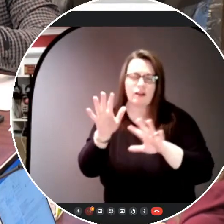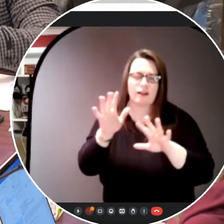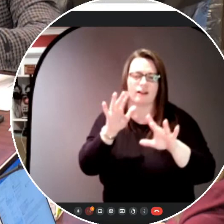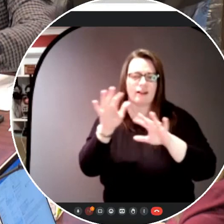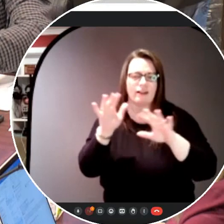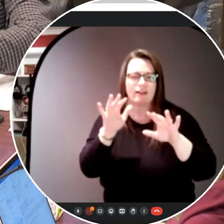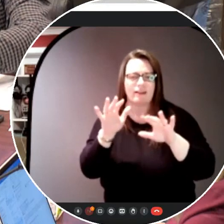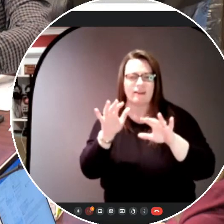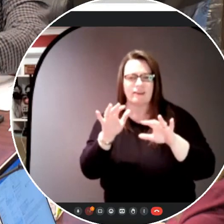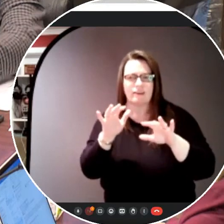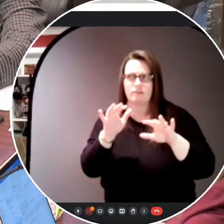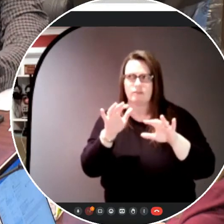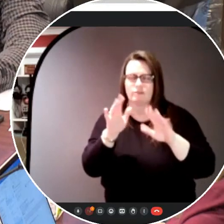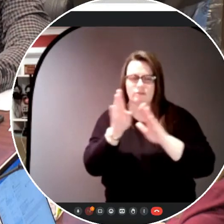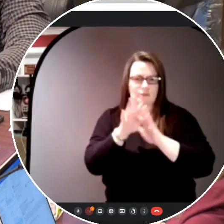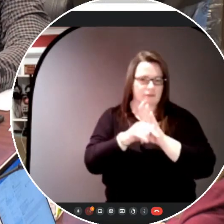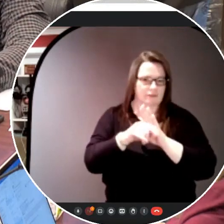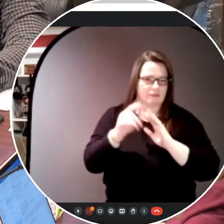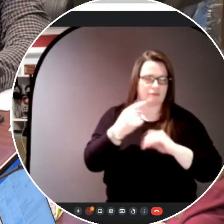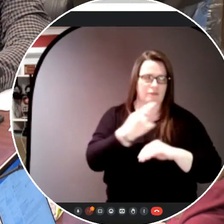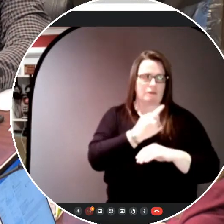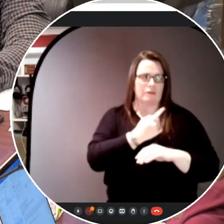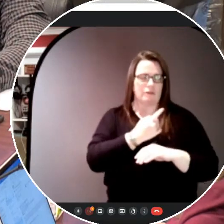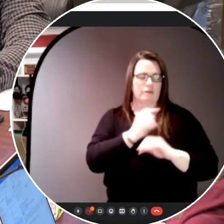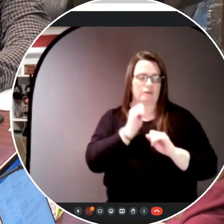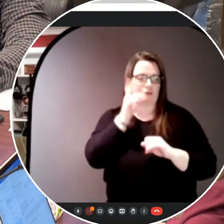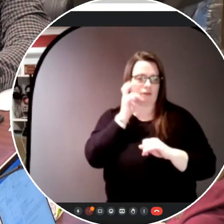Yeah. Then you can unmute yourself.